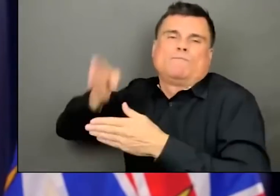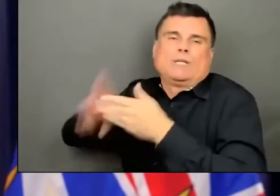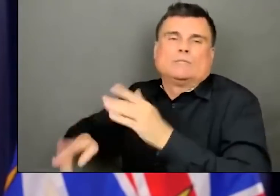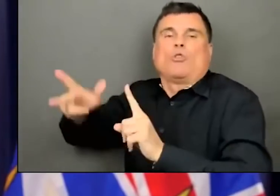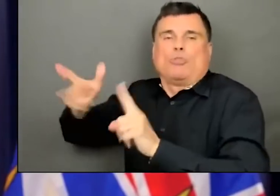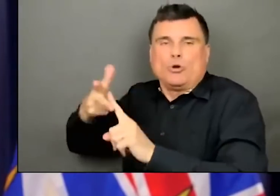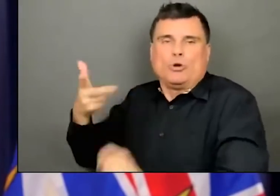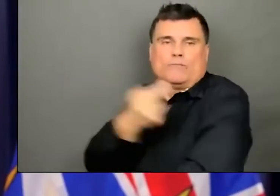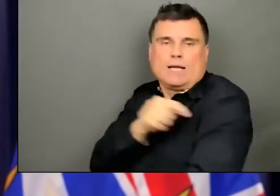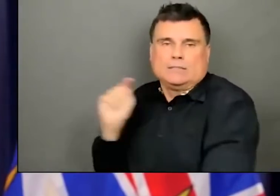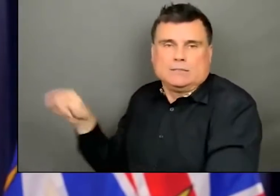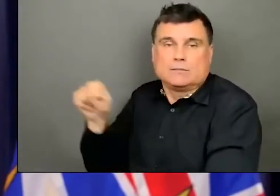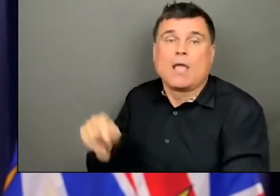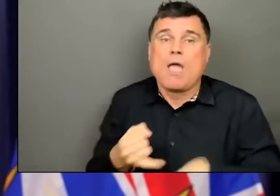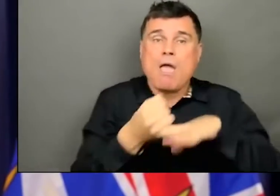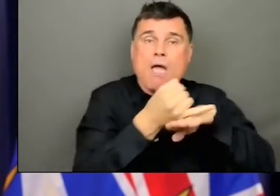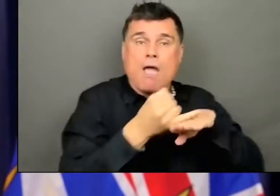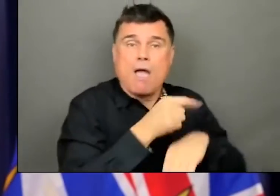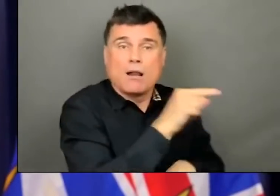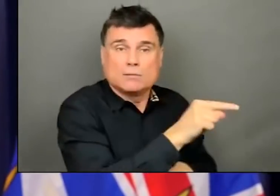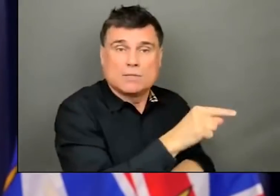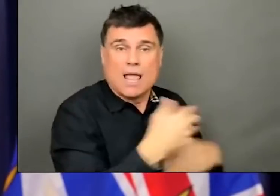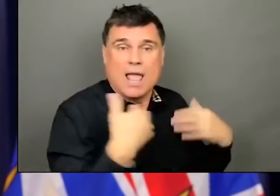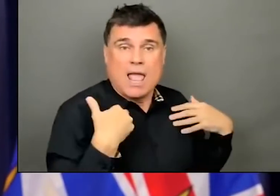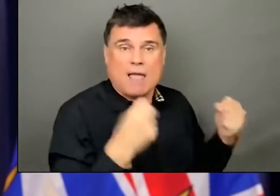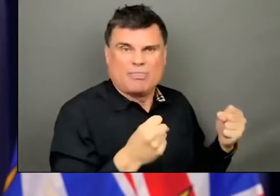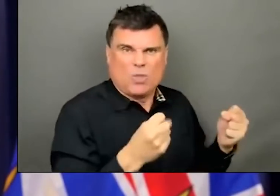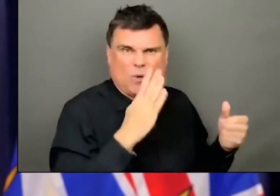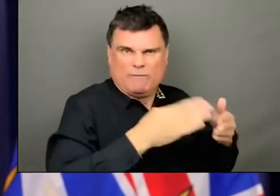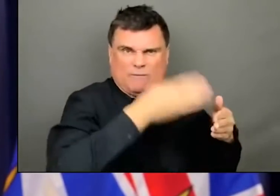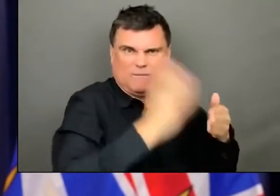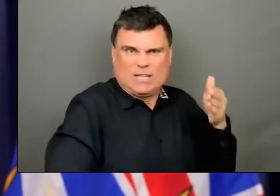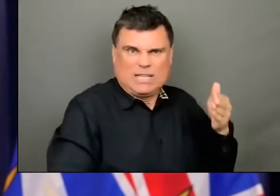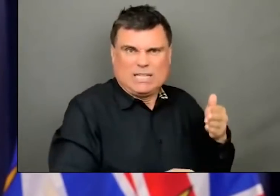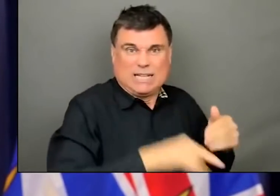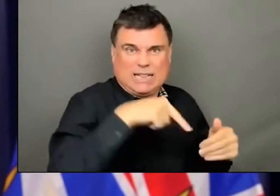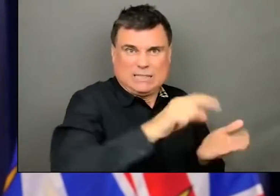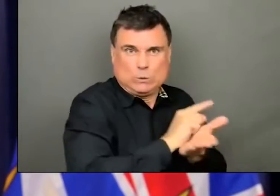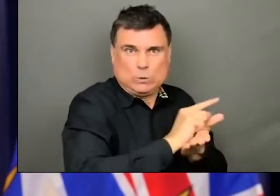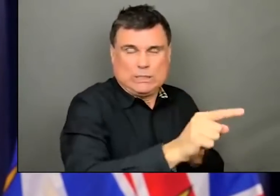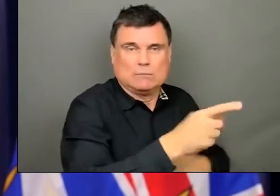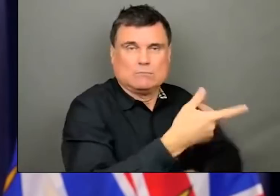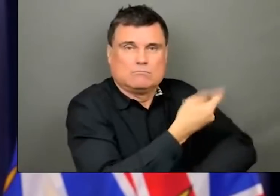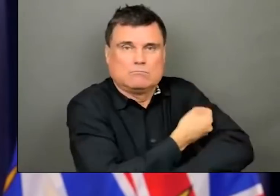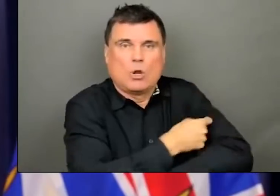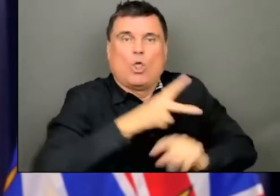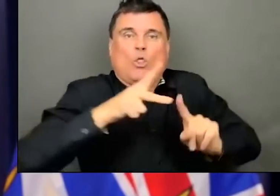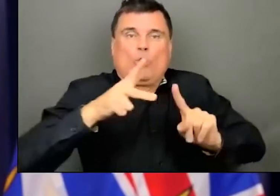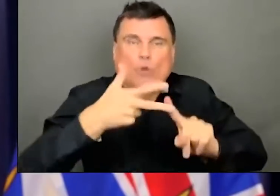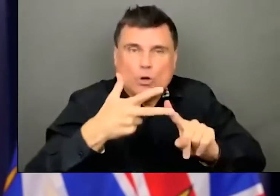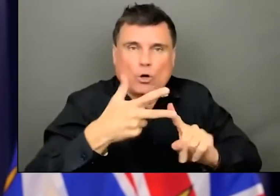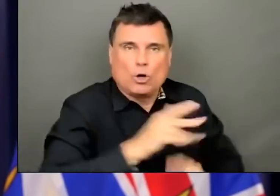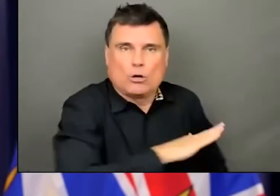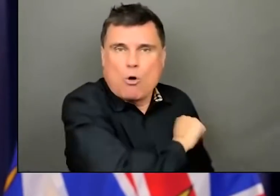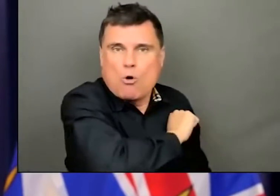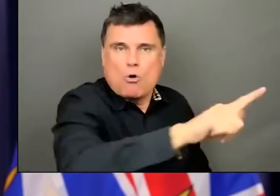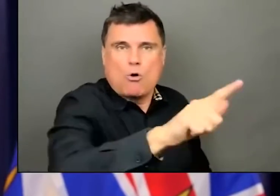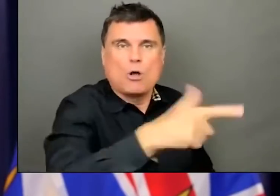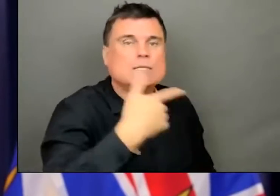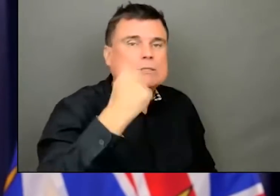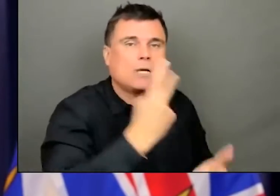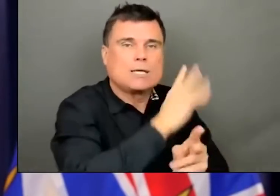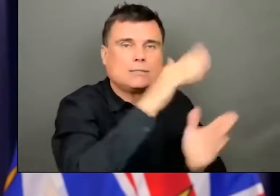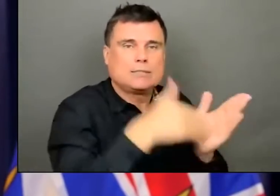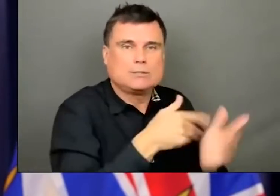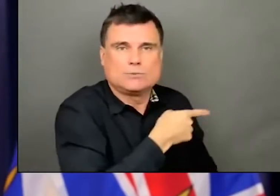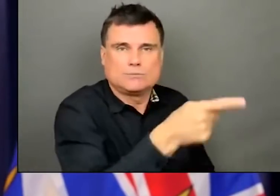completed this week. In Interior Health, 126 out of 139 sites are complete. The remainder will